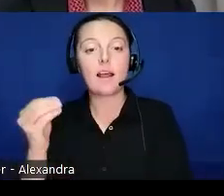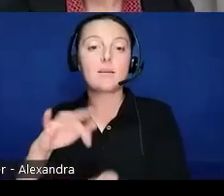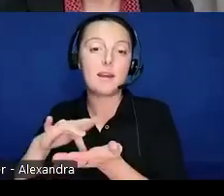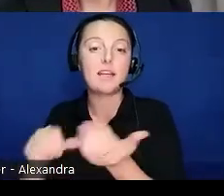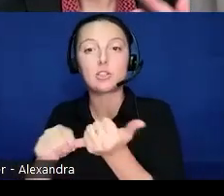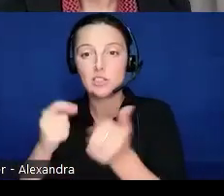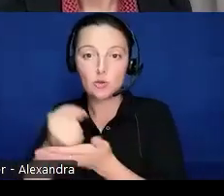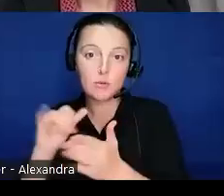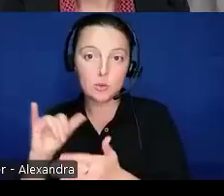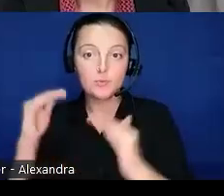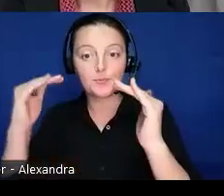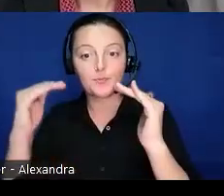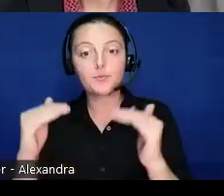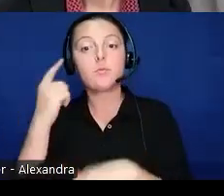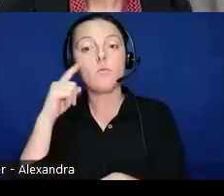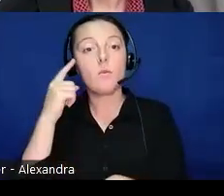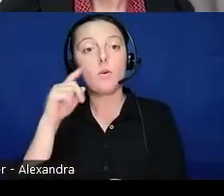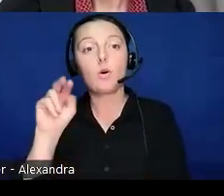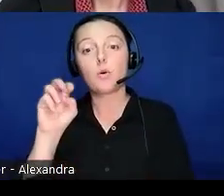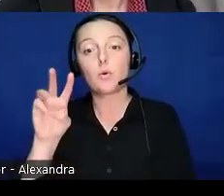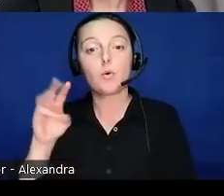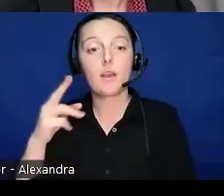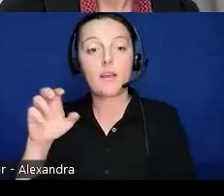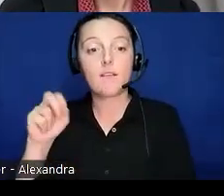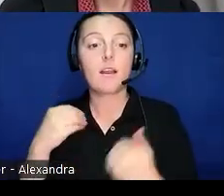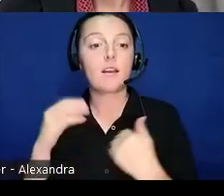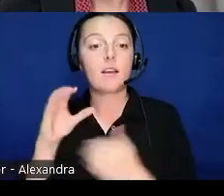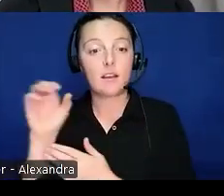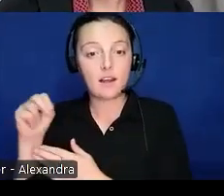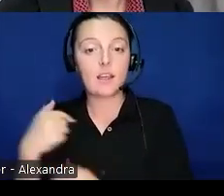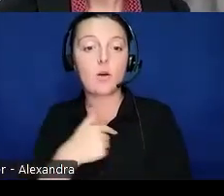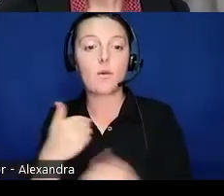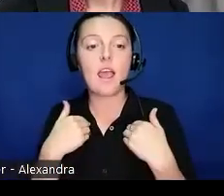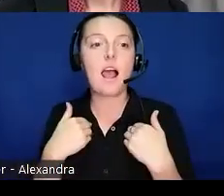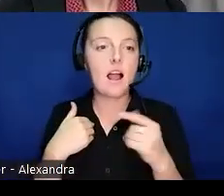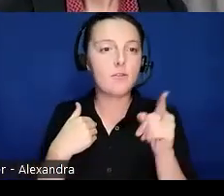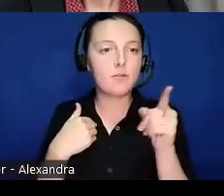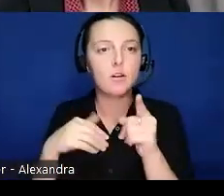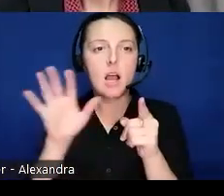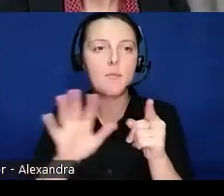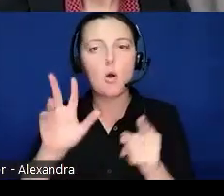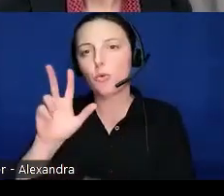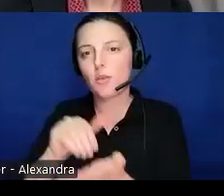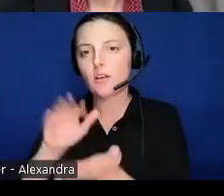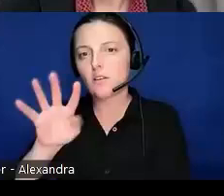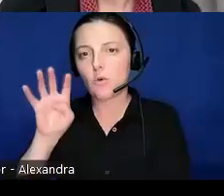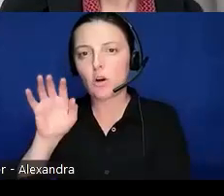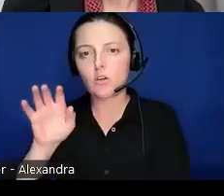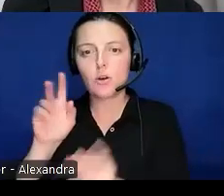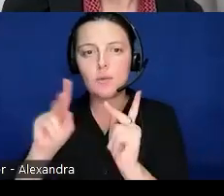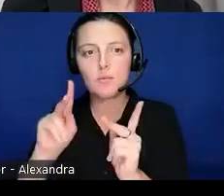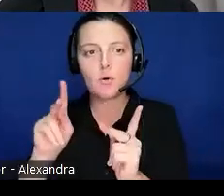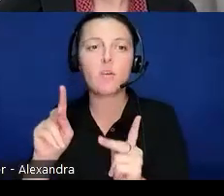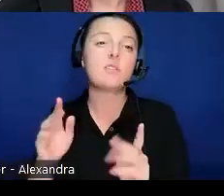unhoused population through the point in time count numbers of about 3,400 people. New Haven is a small city, about